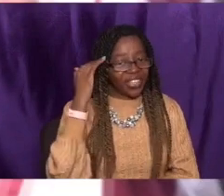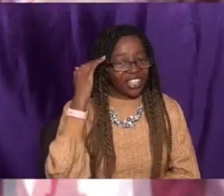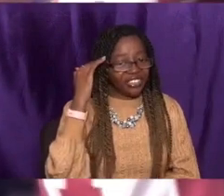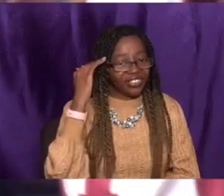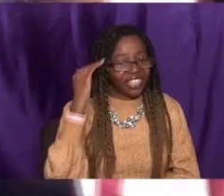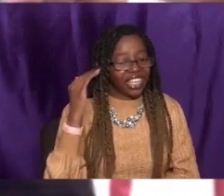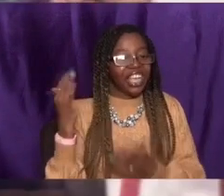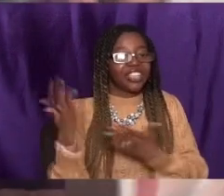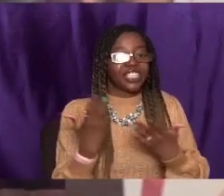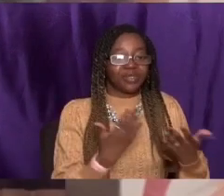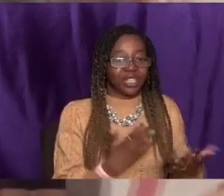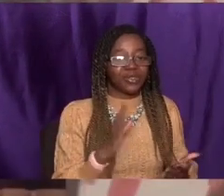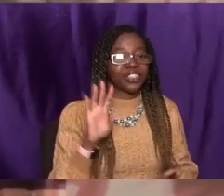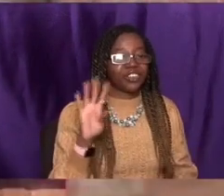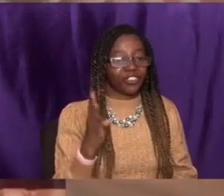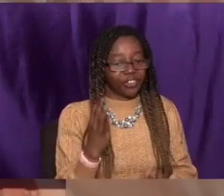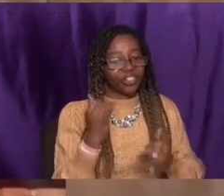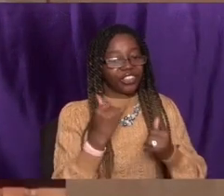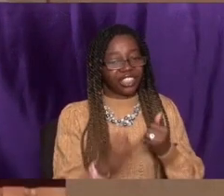But this brings me to the fourth and final question.